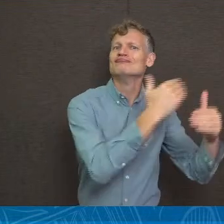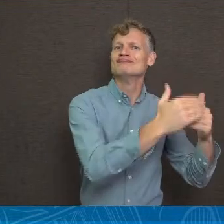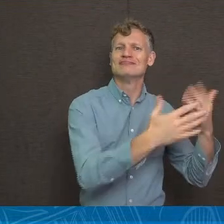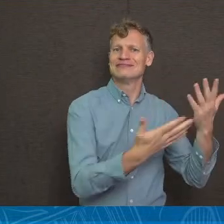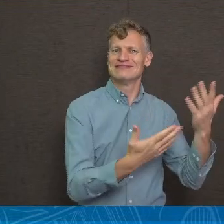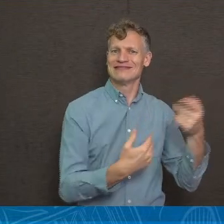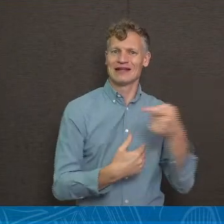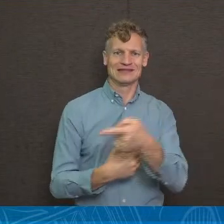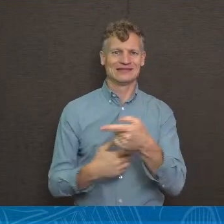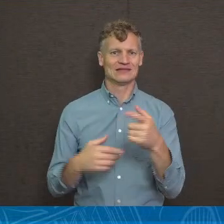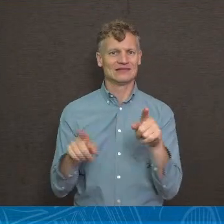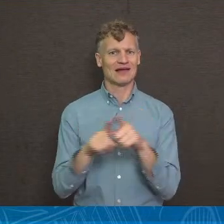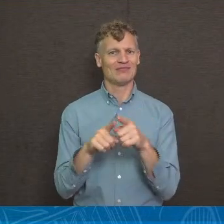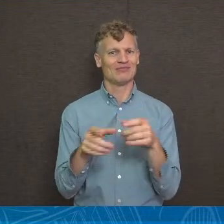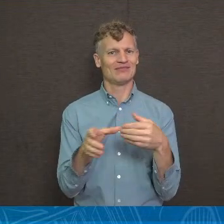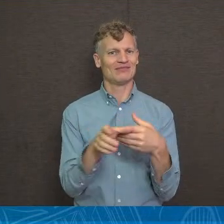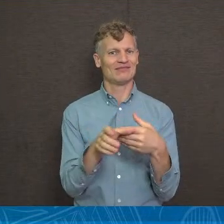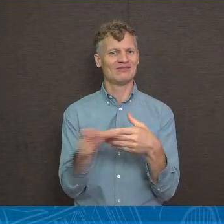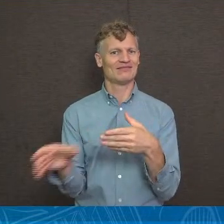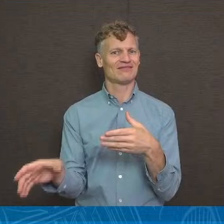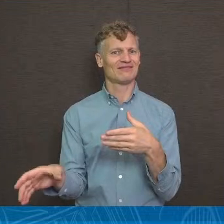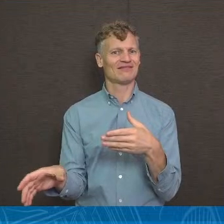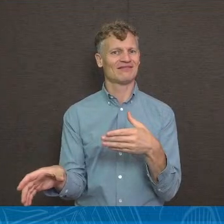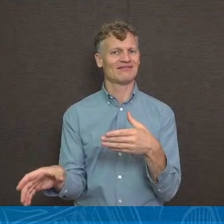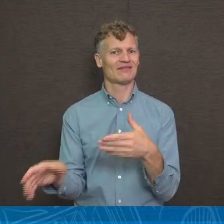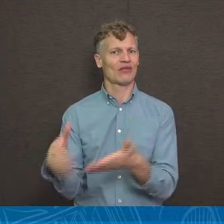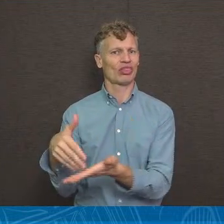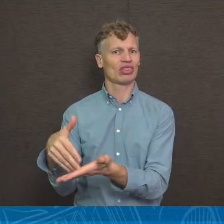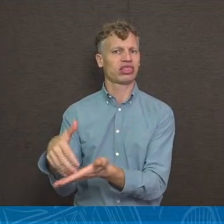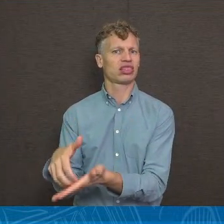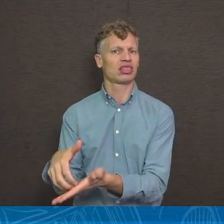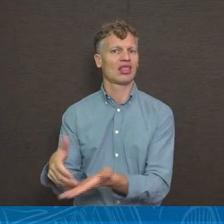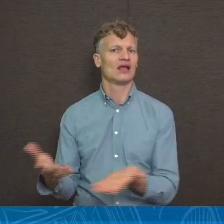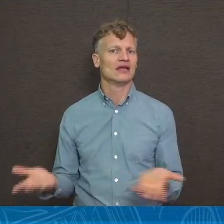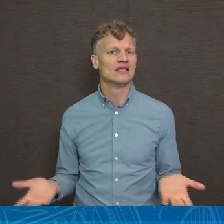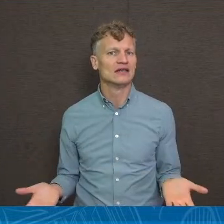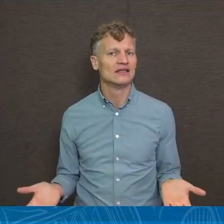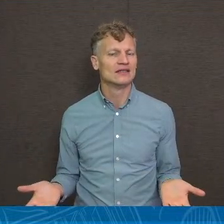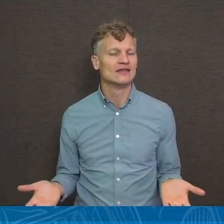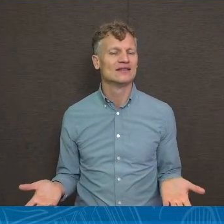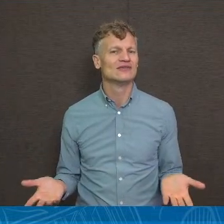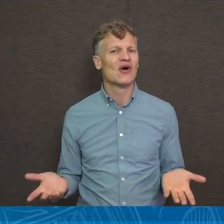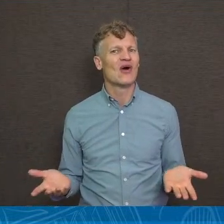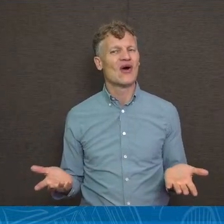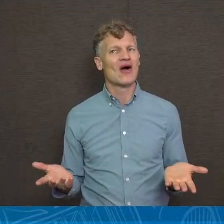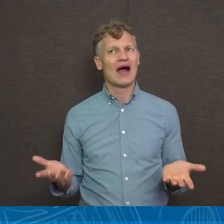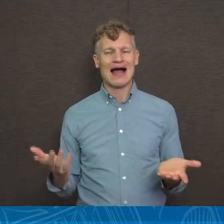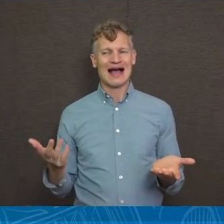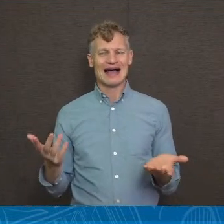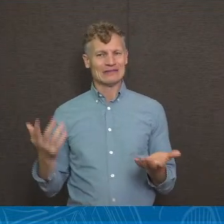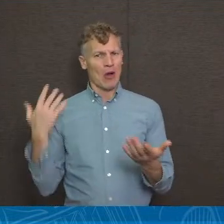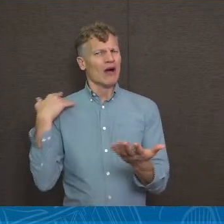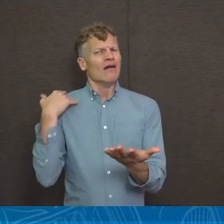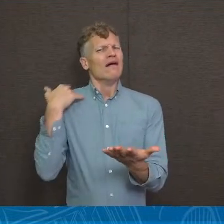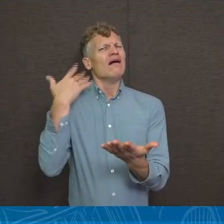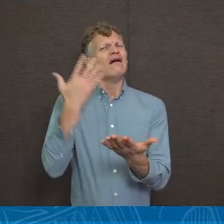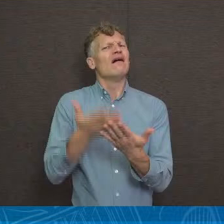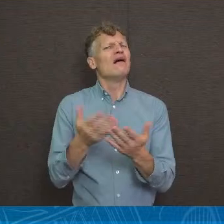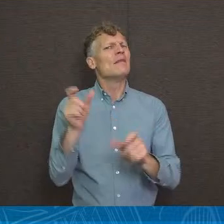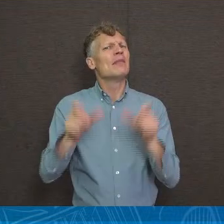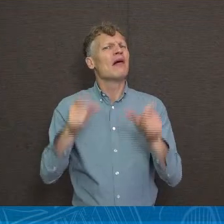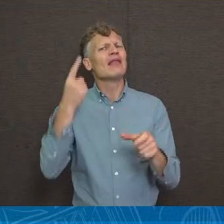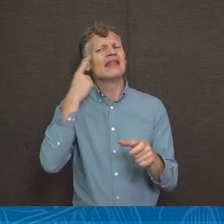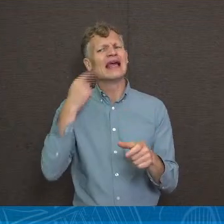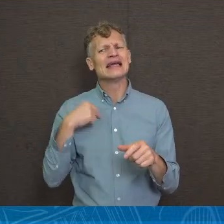So people with disabilities are thought of in many ways as inherently vulnerable, but it is